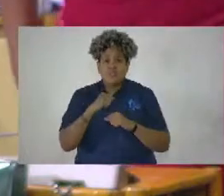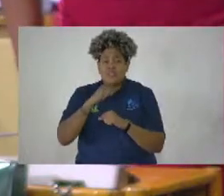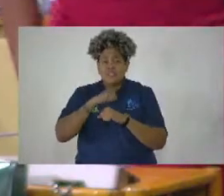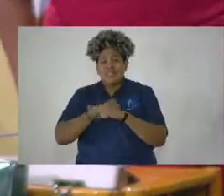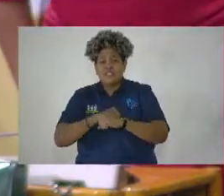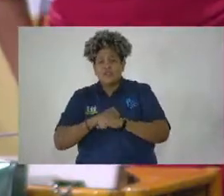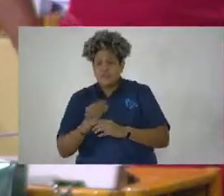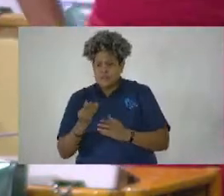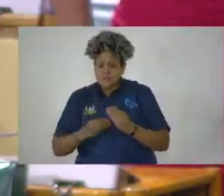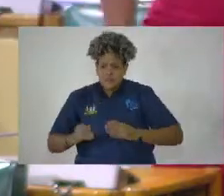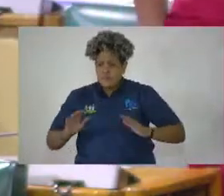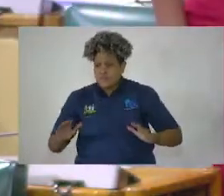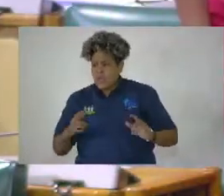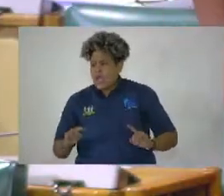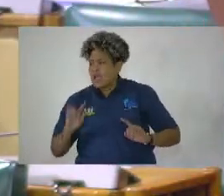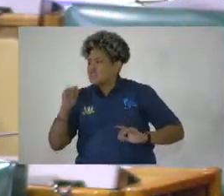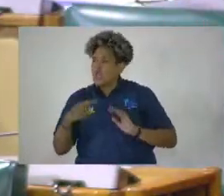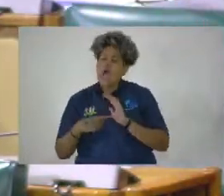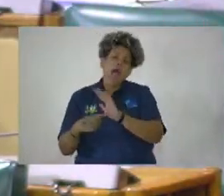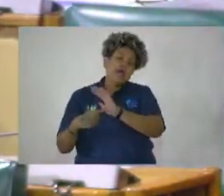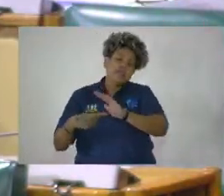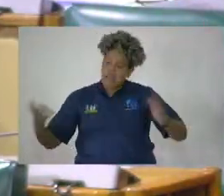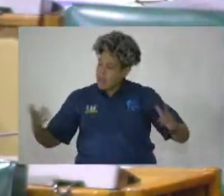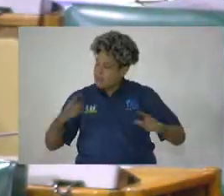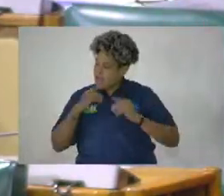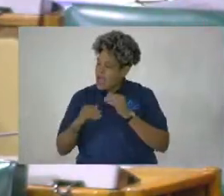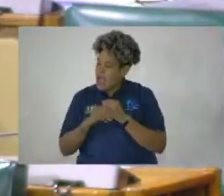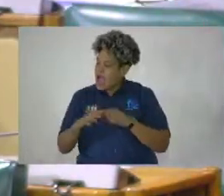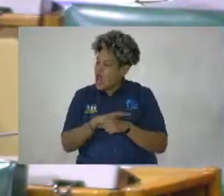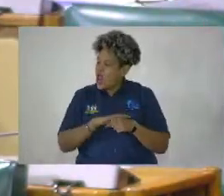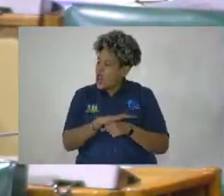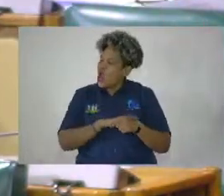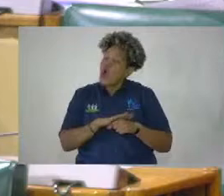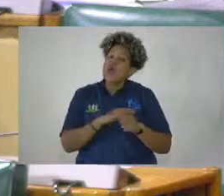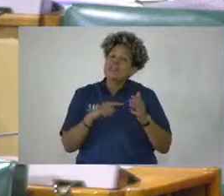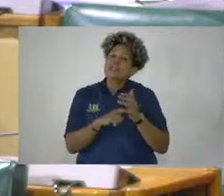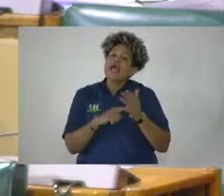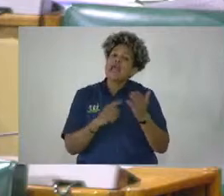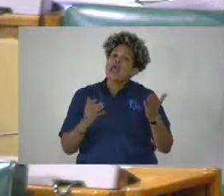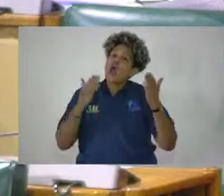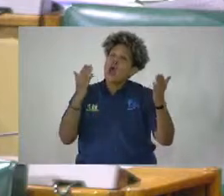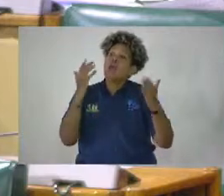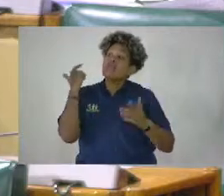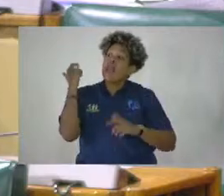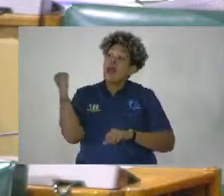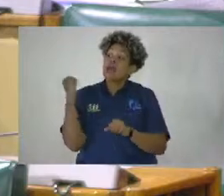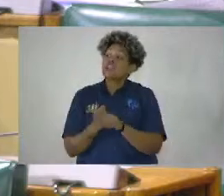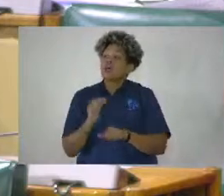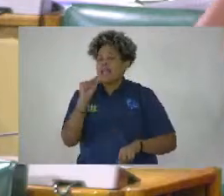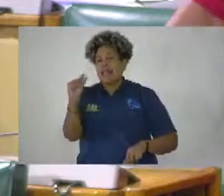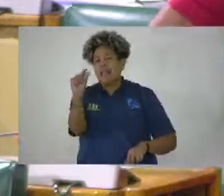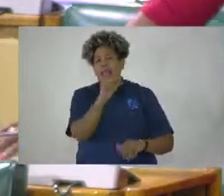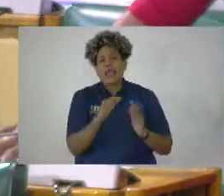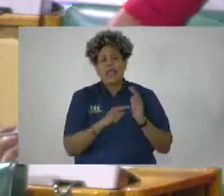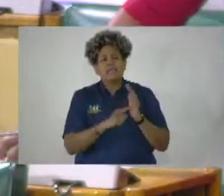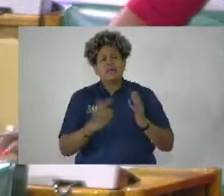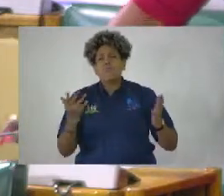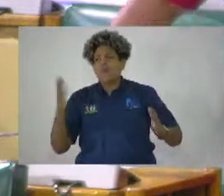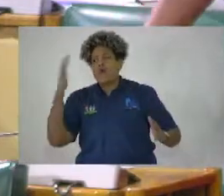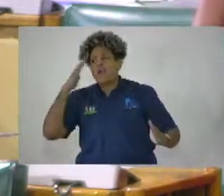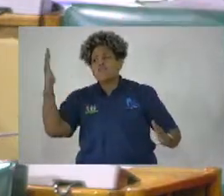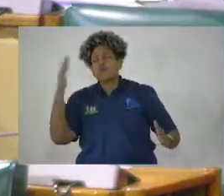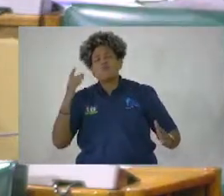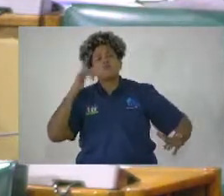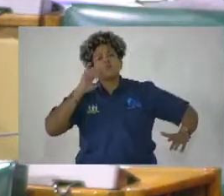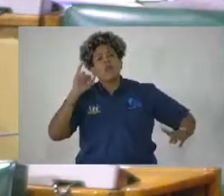just an example. The local debt offering last year, just little examples of what the future can